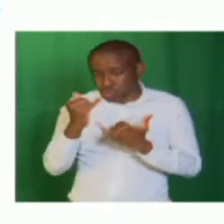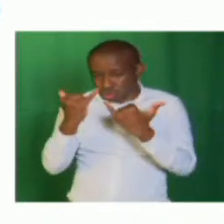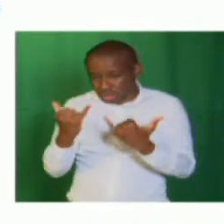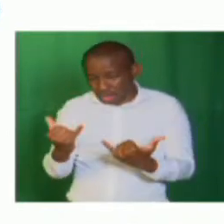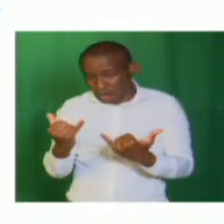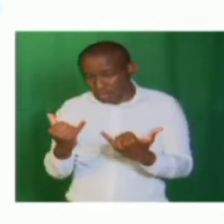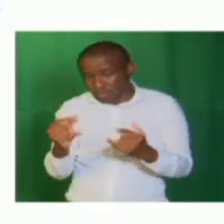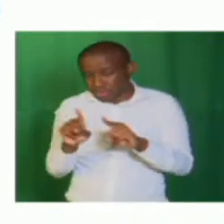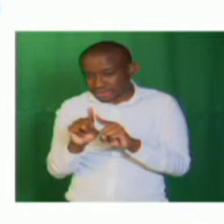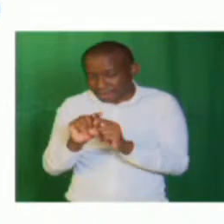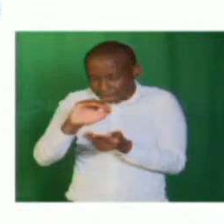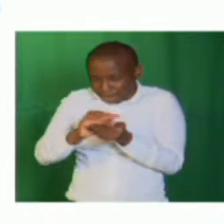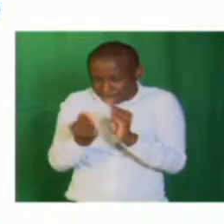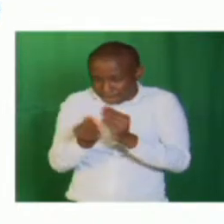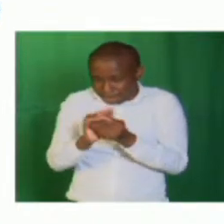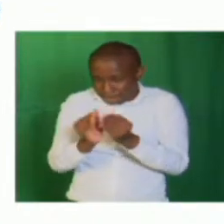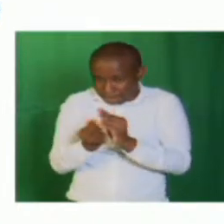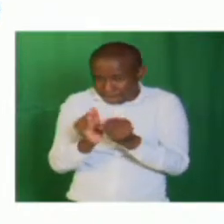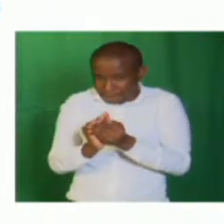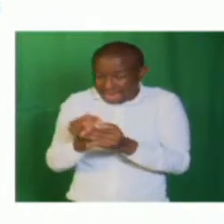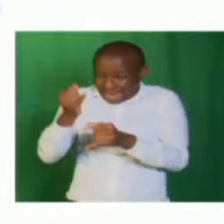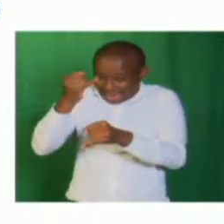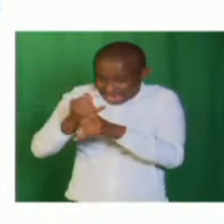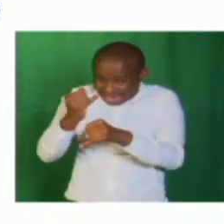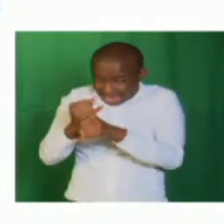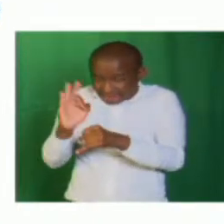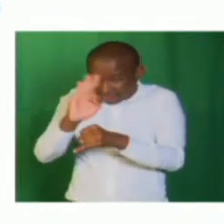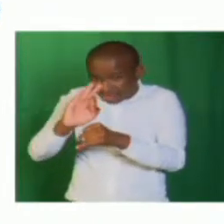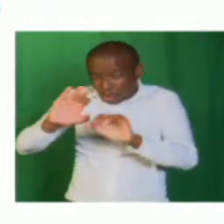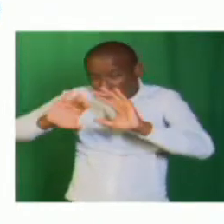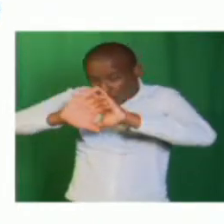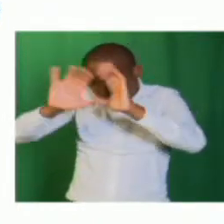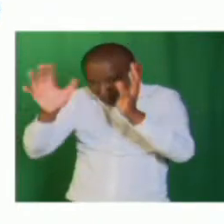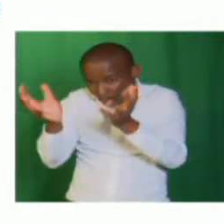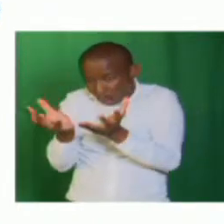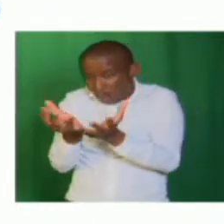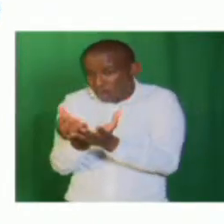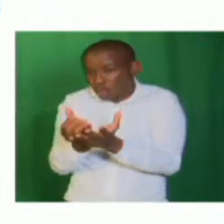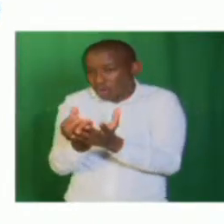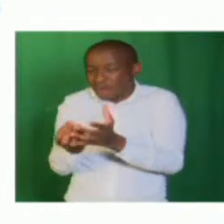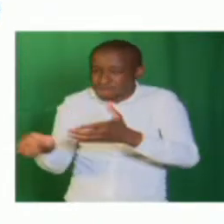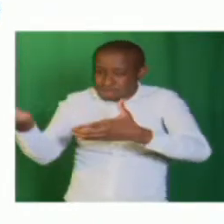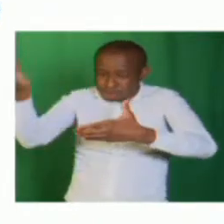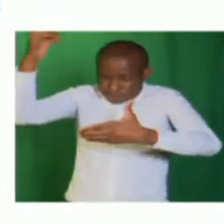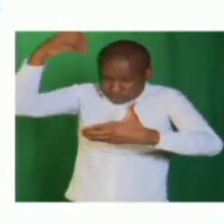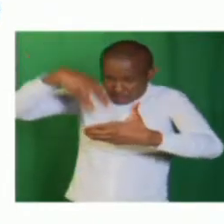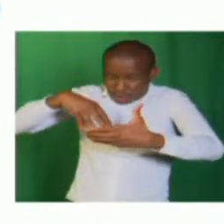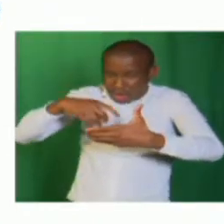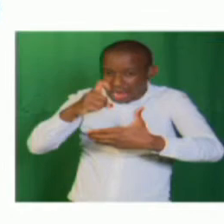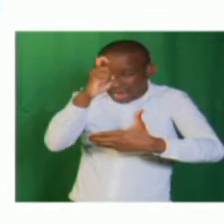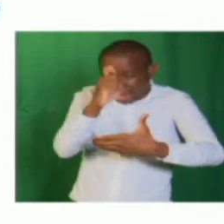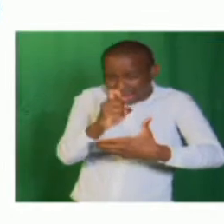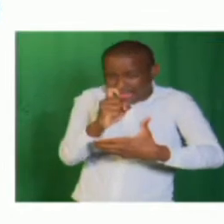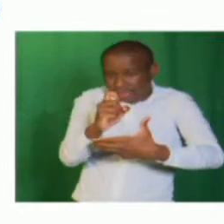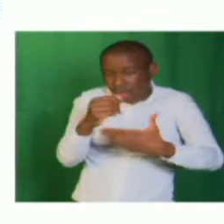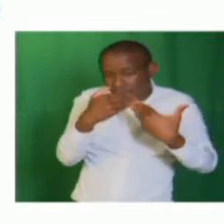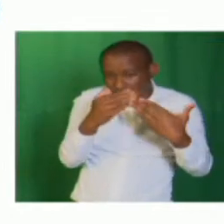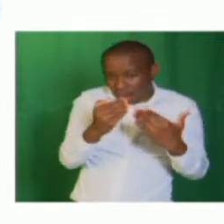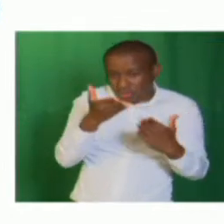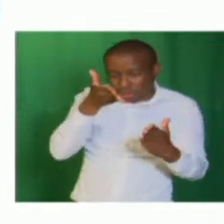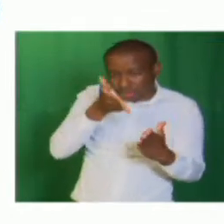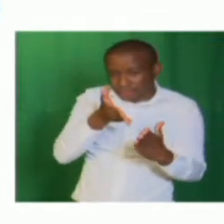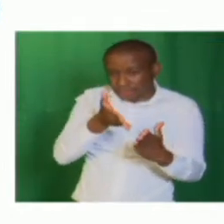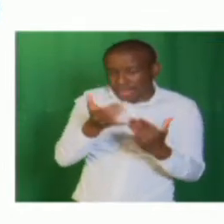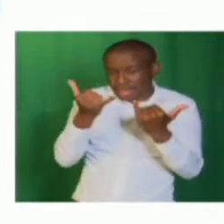we compose. We take the inner function, the whole of the inner function, we put it where there is x in the outer function, and